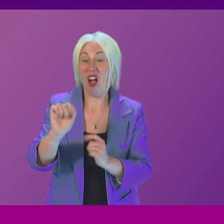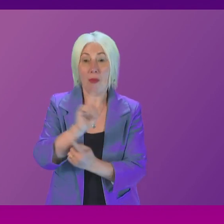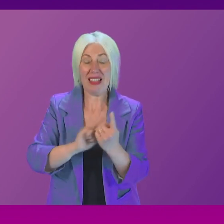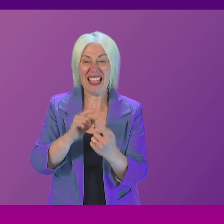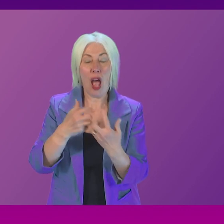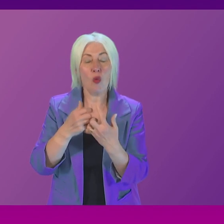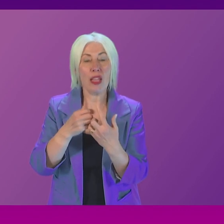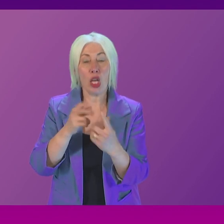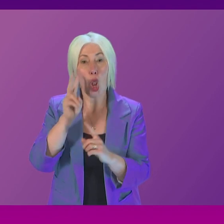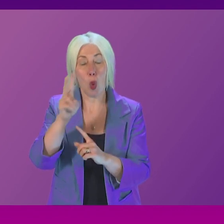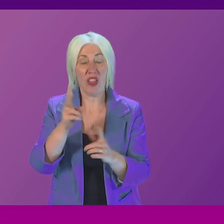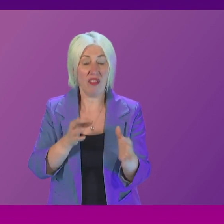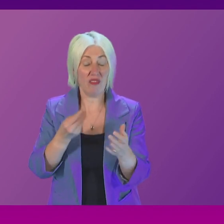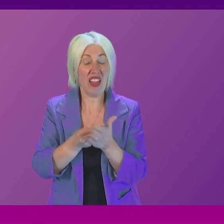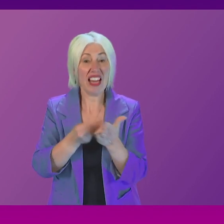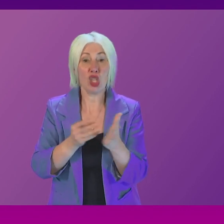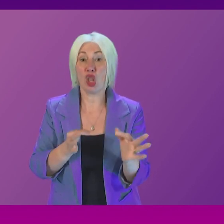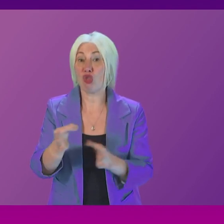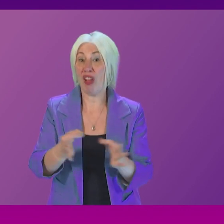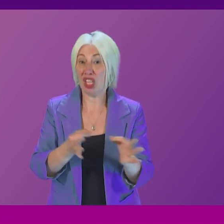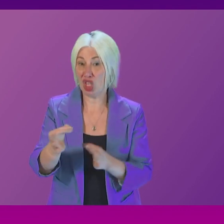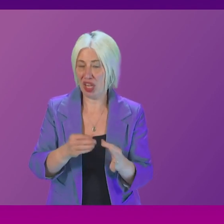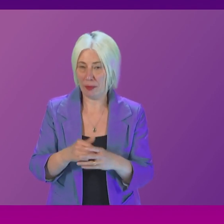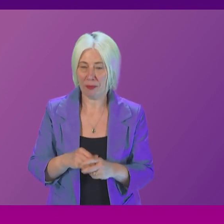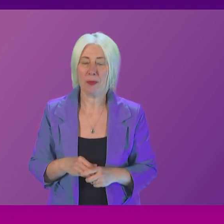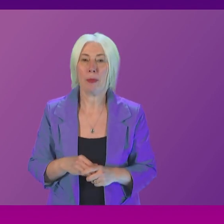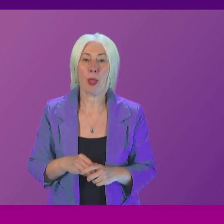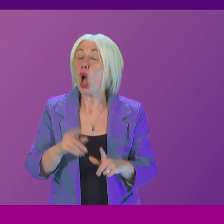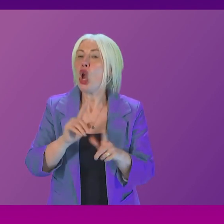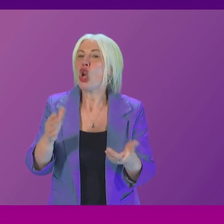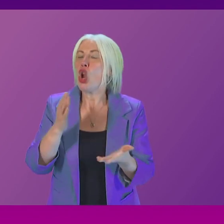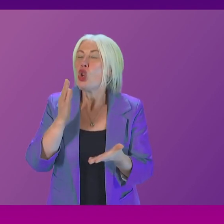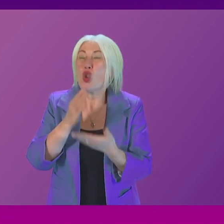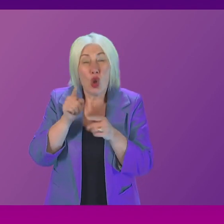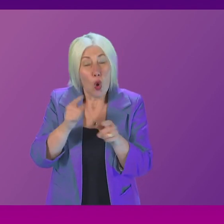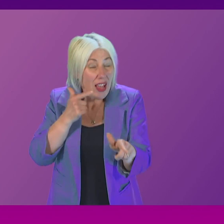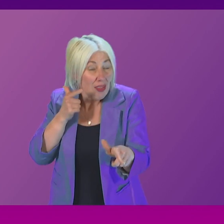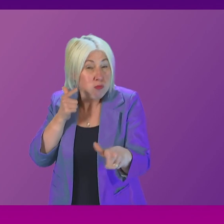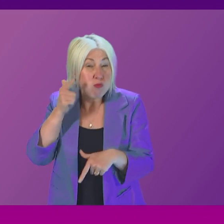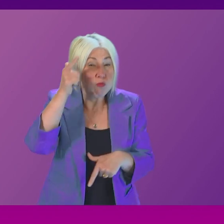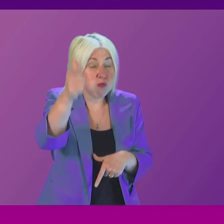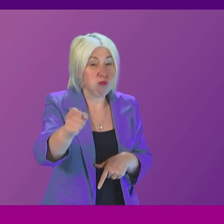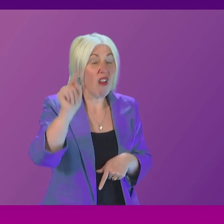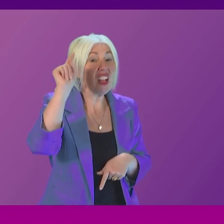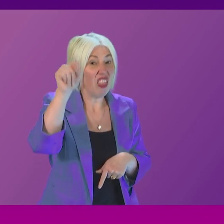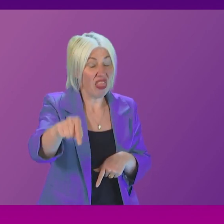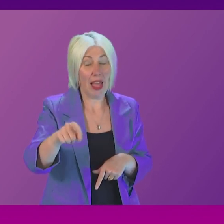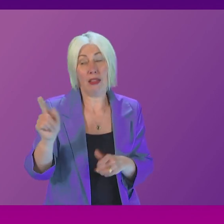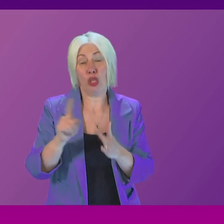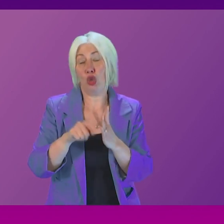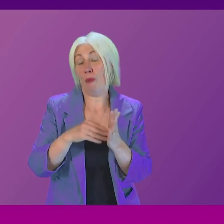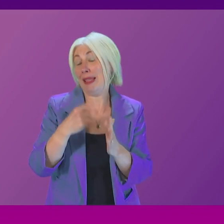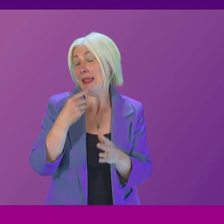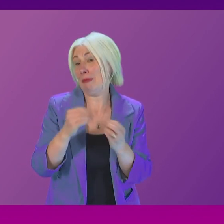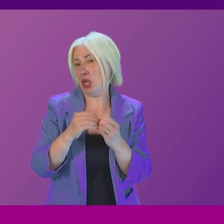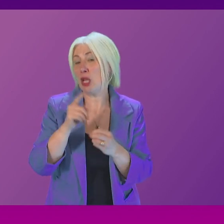financial strategy, and that will give an outlook not quite as long as articulated by John Mason, but